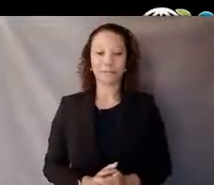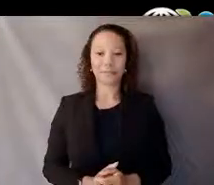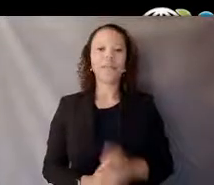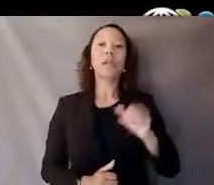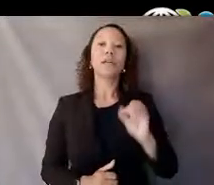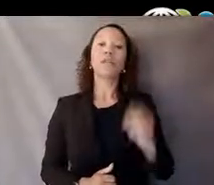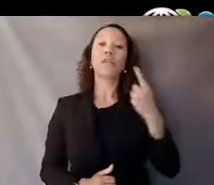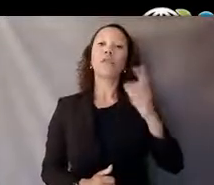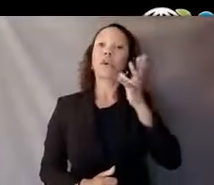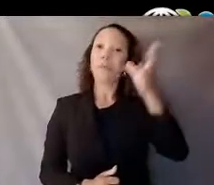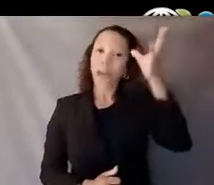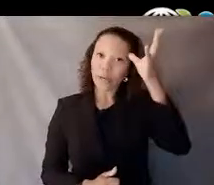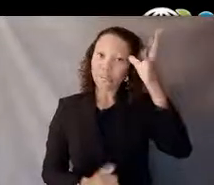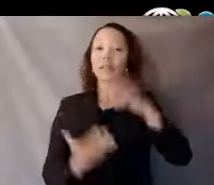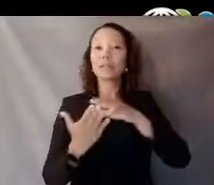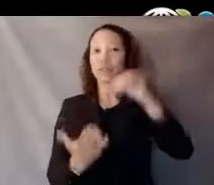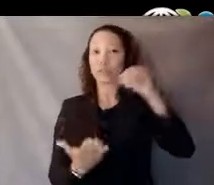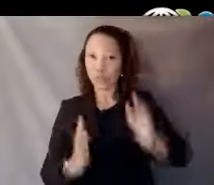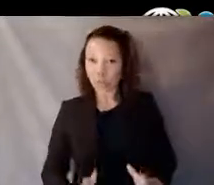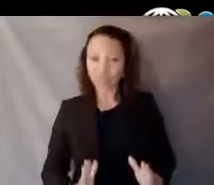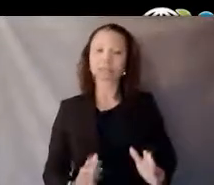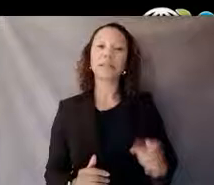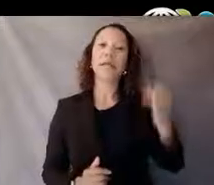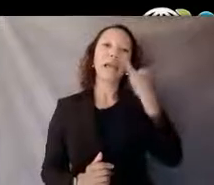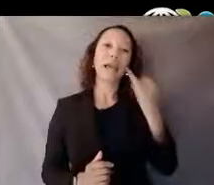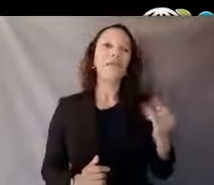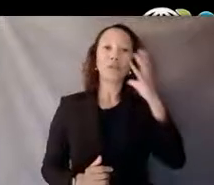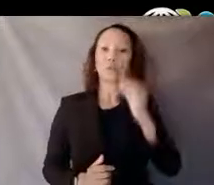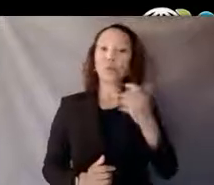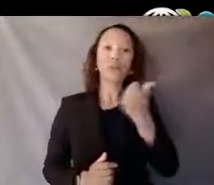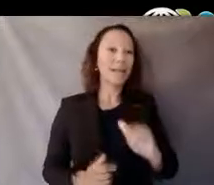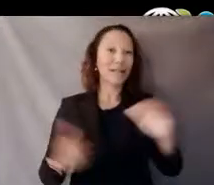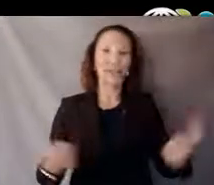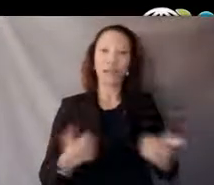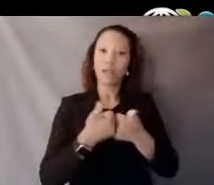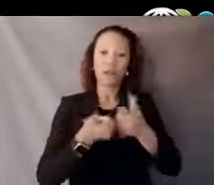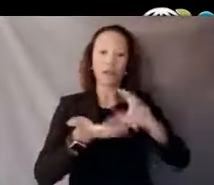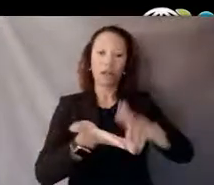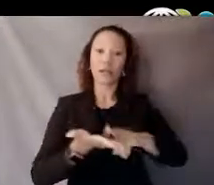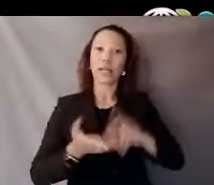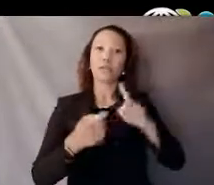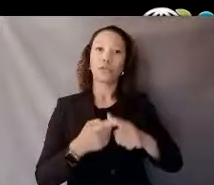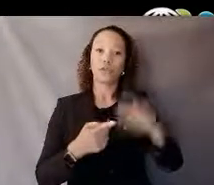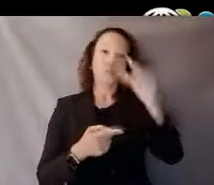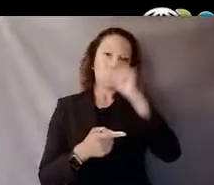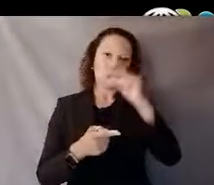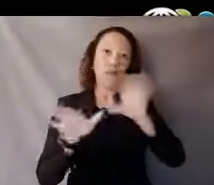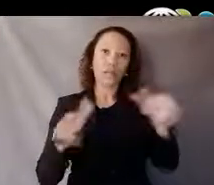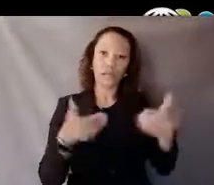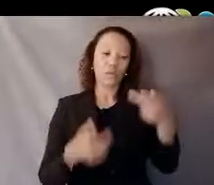So for parents and students experiencing any challenges with logging into the classroom or ClassLink